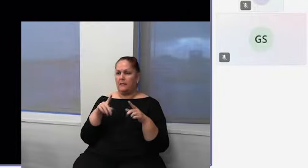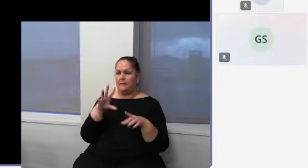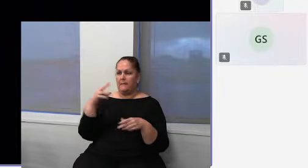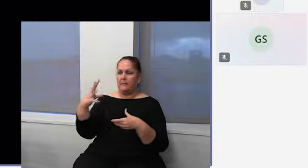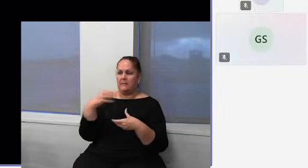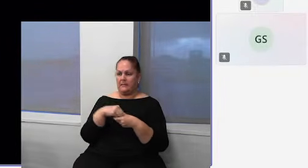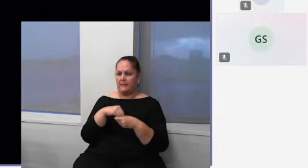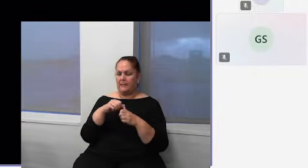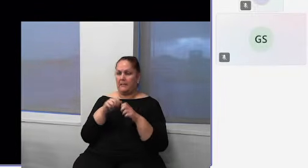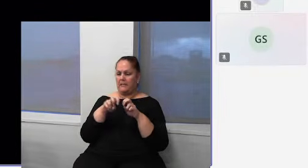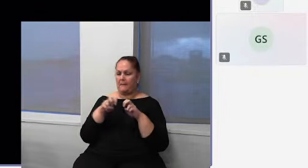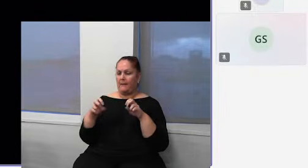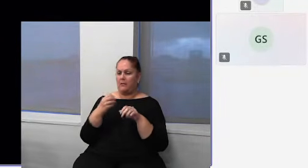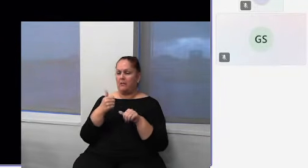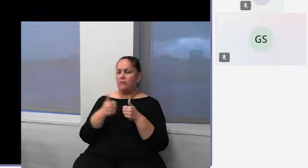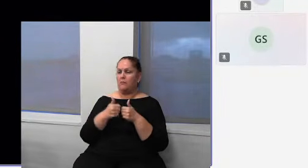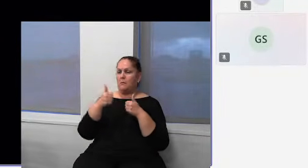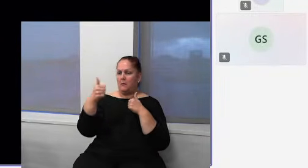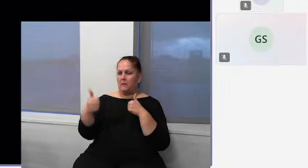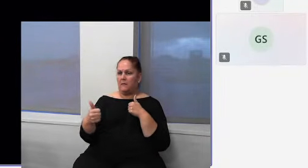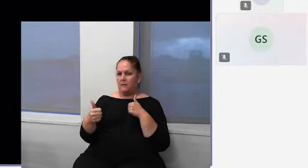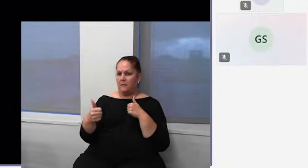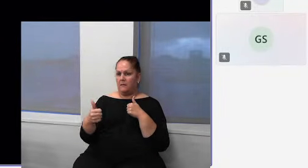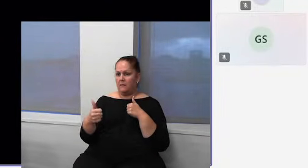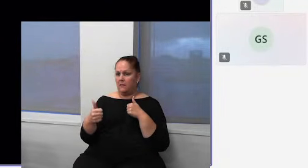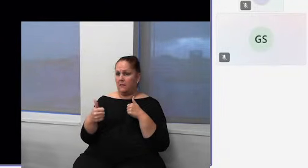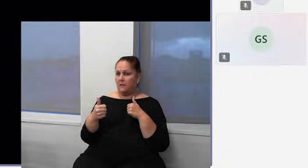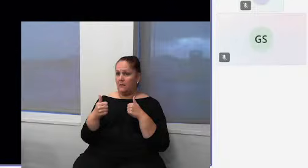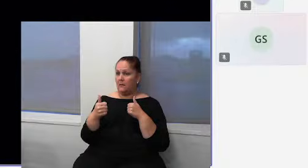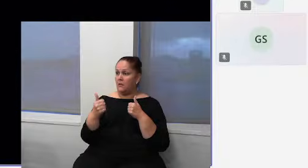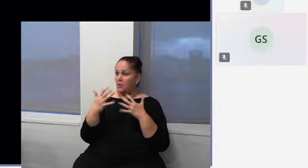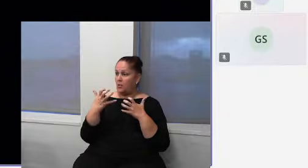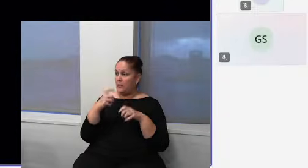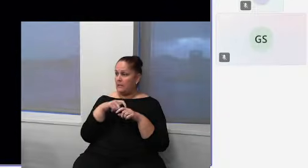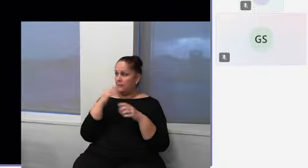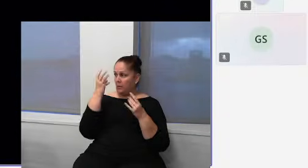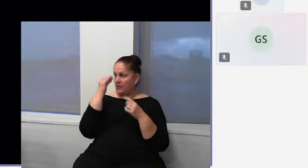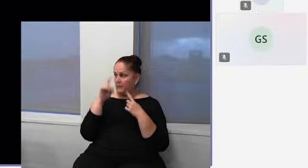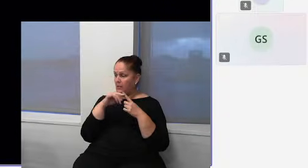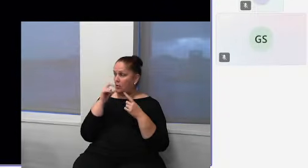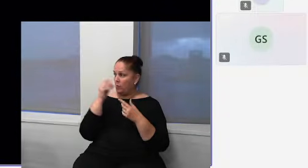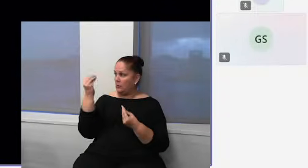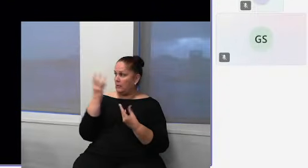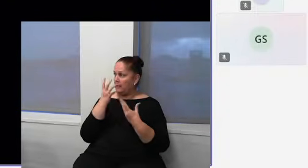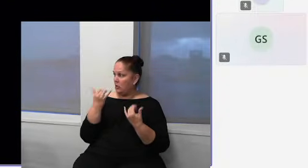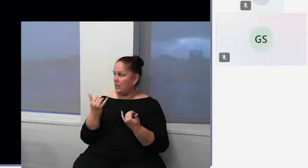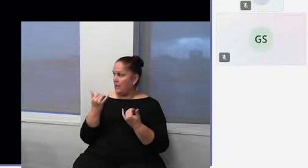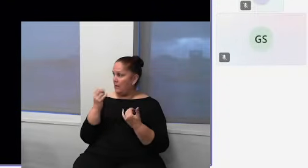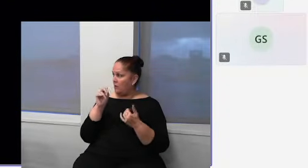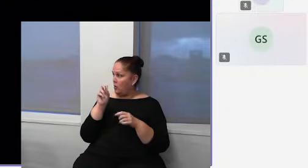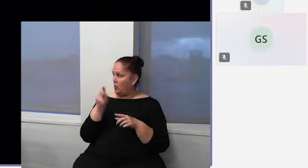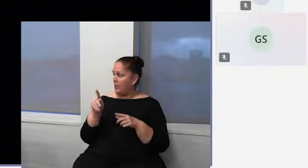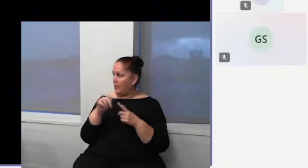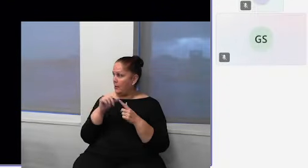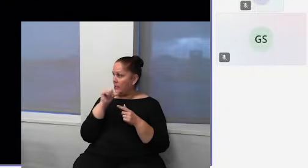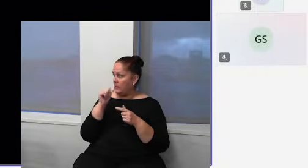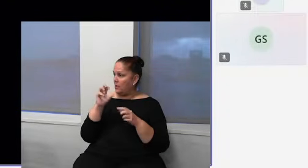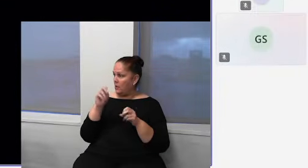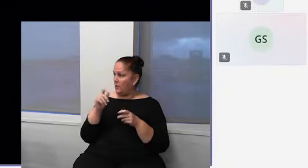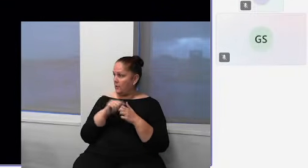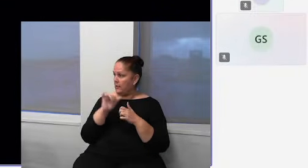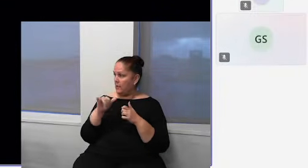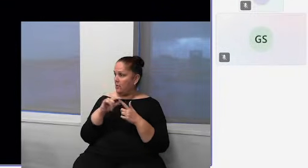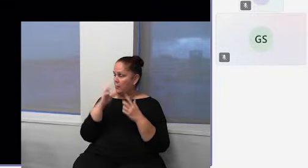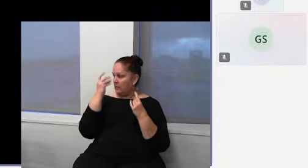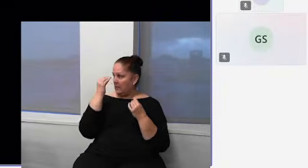be participating in the panel remotely. Do you want time to think about that, or do you want to let me know now that you're okay with